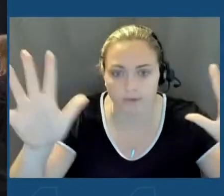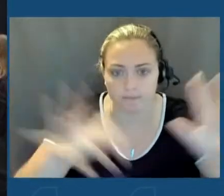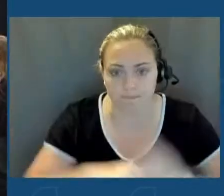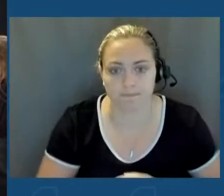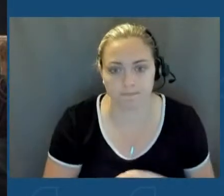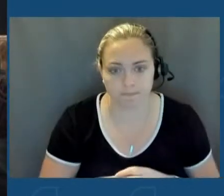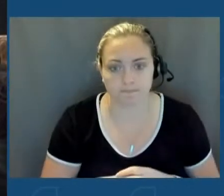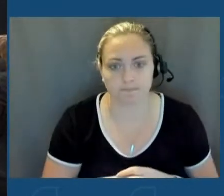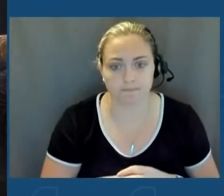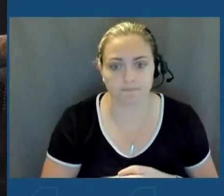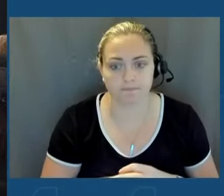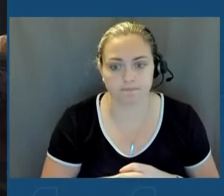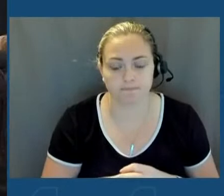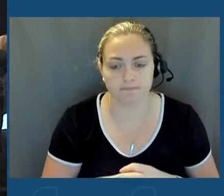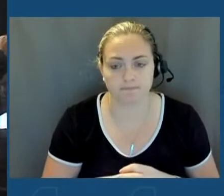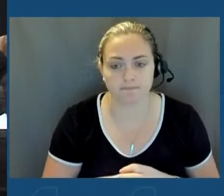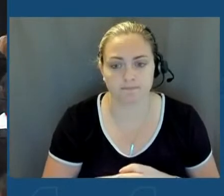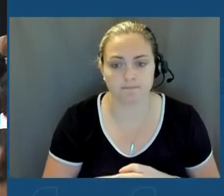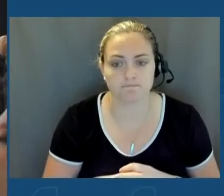over.